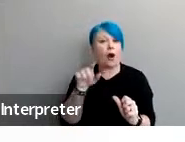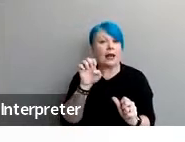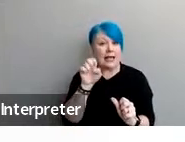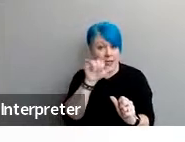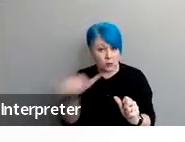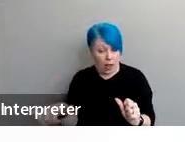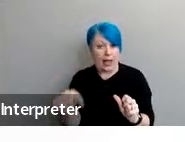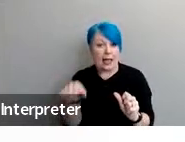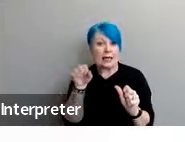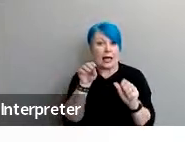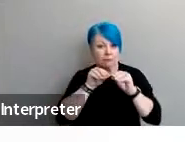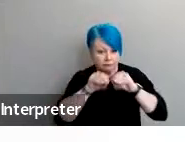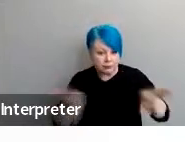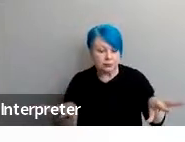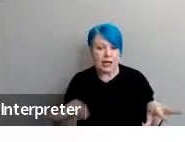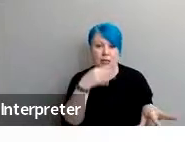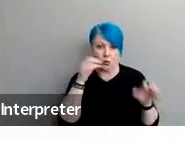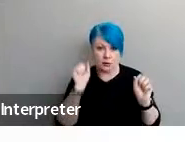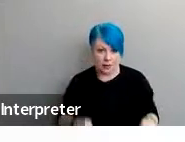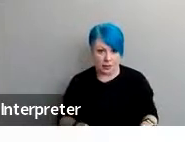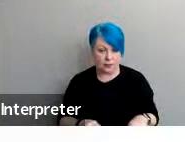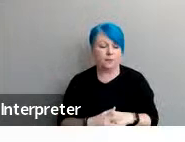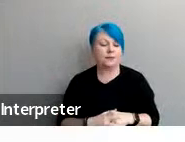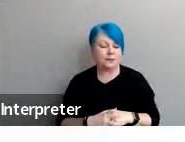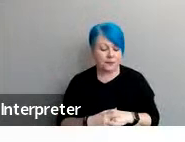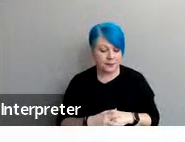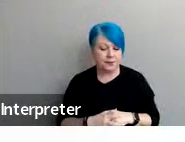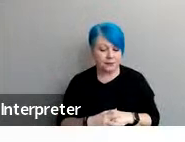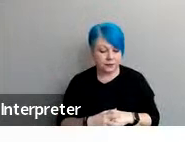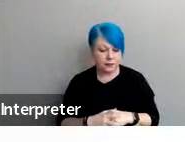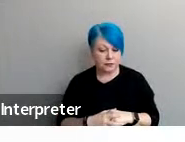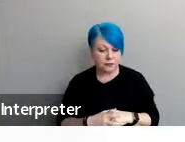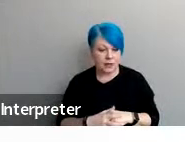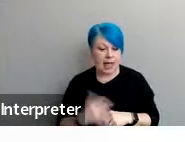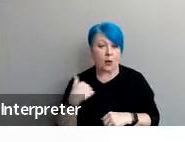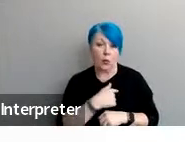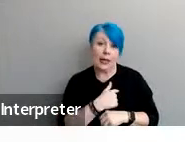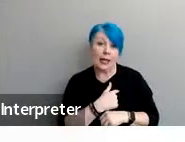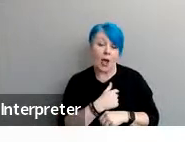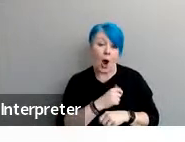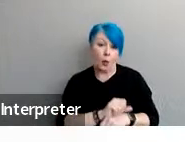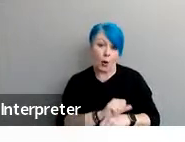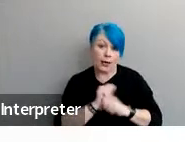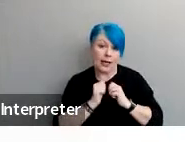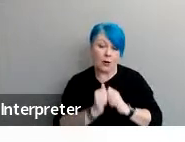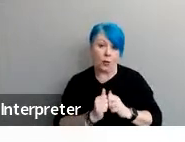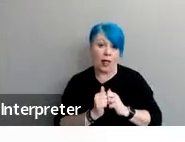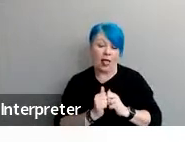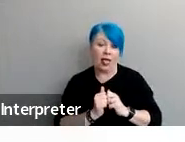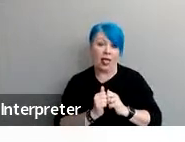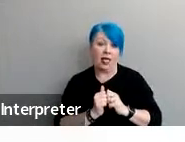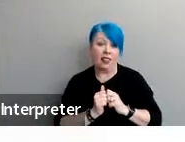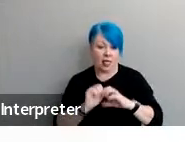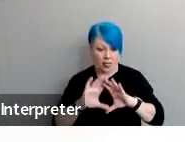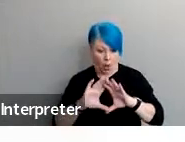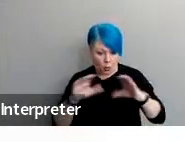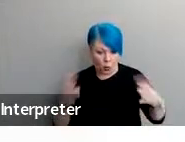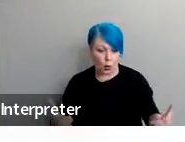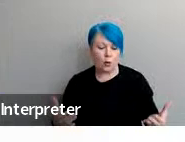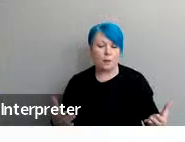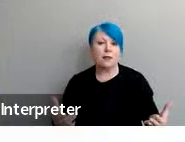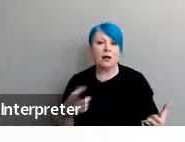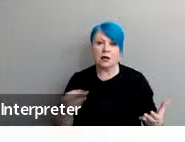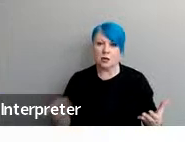we set in special school district. Our directors and Ms. Moore and Dr. Yates are doing a great job working with the partner